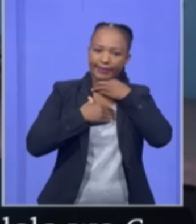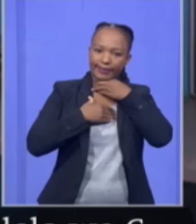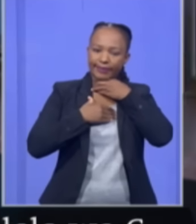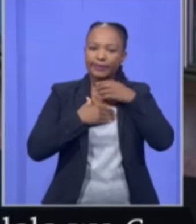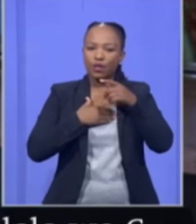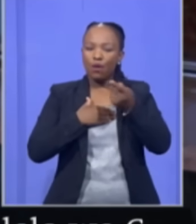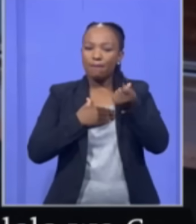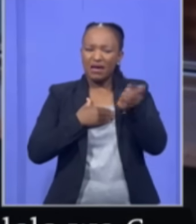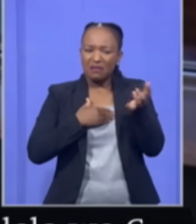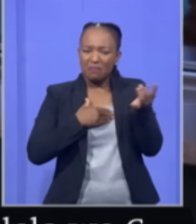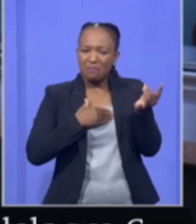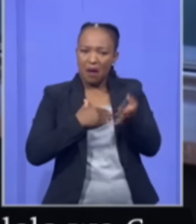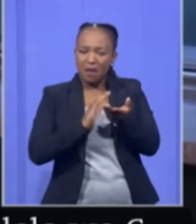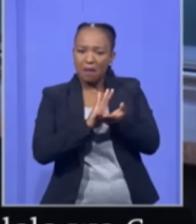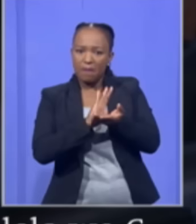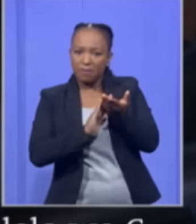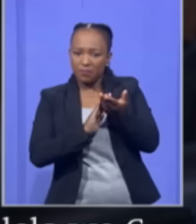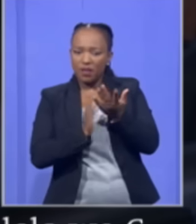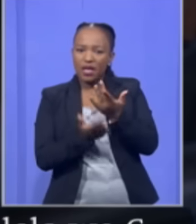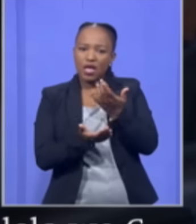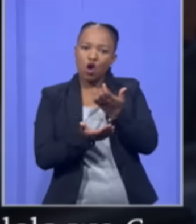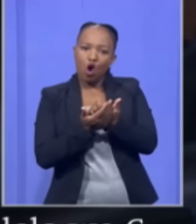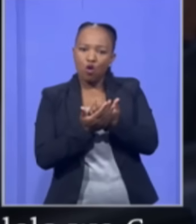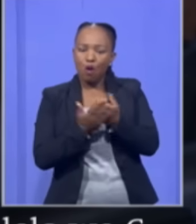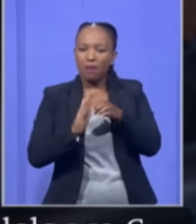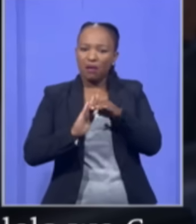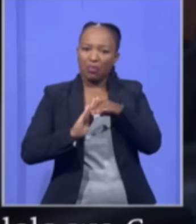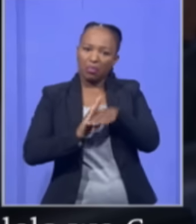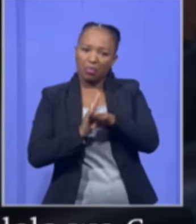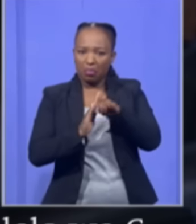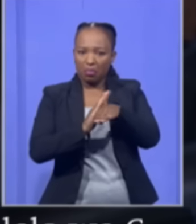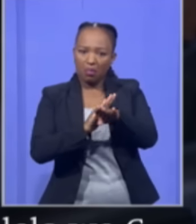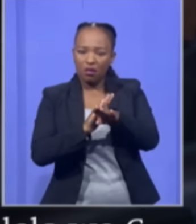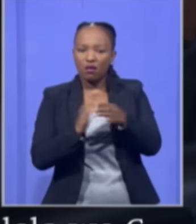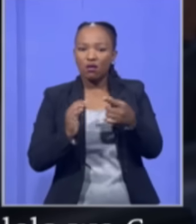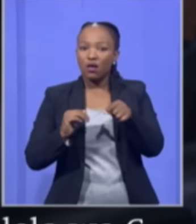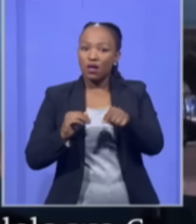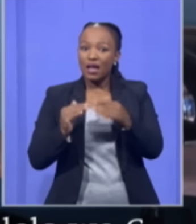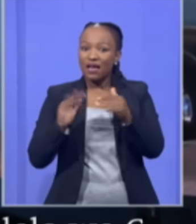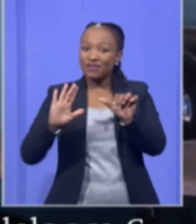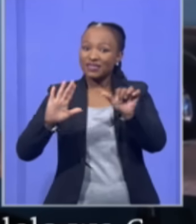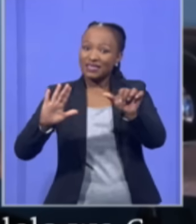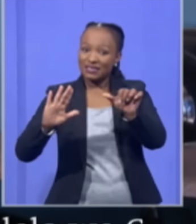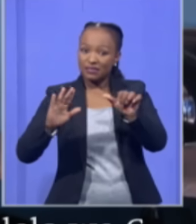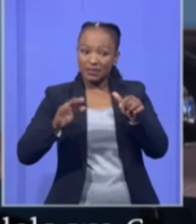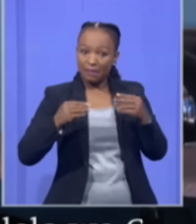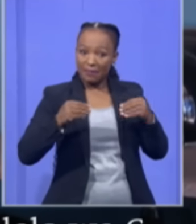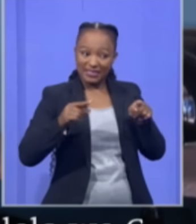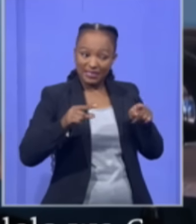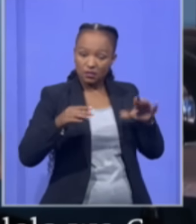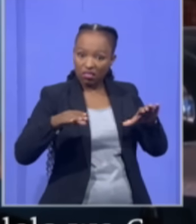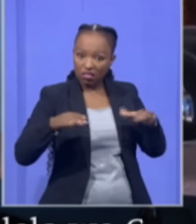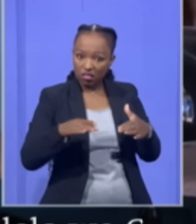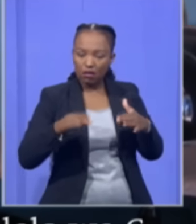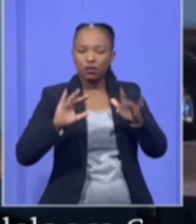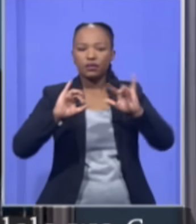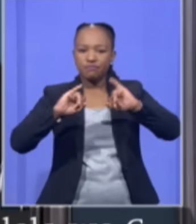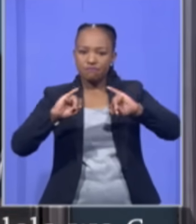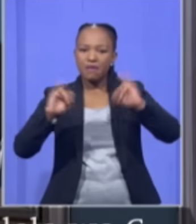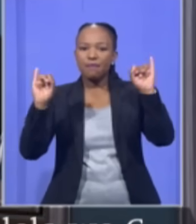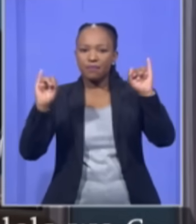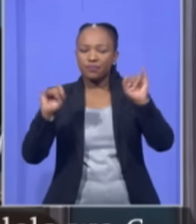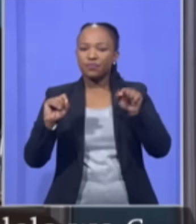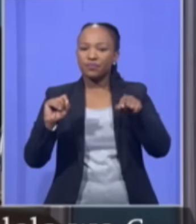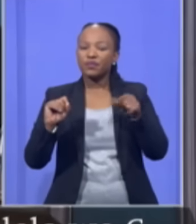le maemo a sa tsitsang a moruo. Mokgahlelo ona wa botshelela wa timatima o tlilo mpefatsa maemo. Beng ba dikgwebo ba repeshana ba